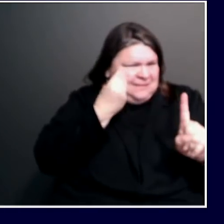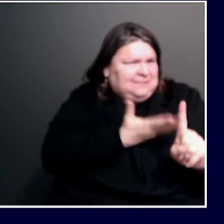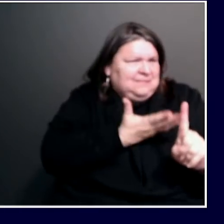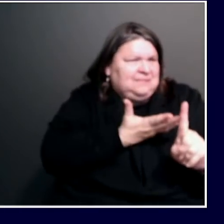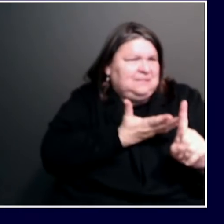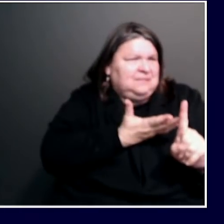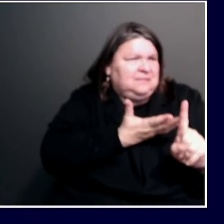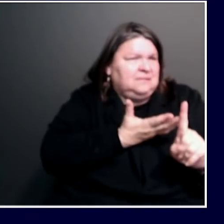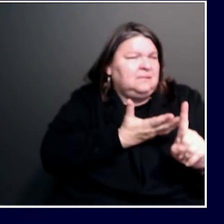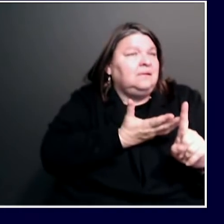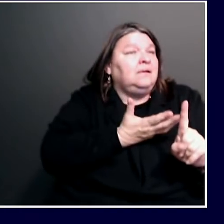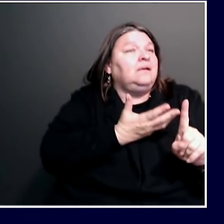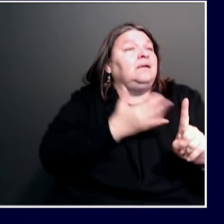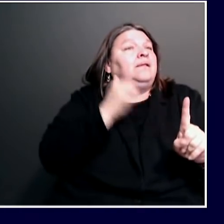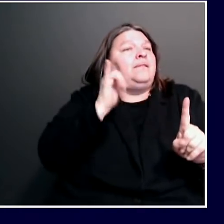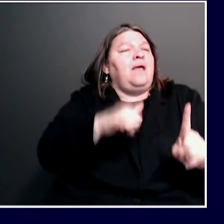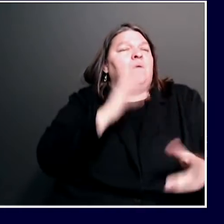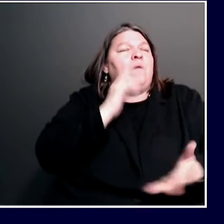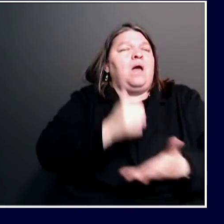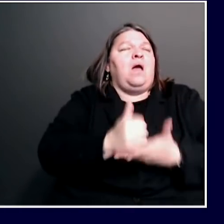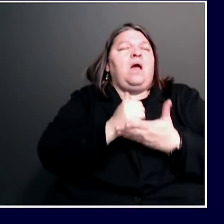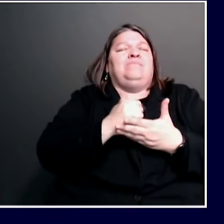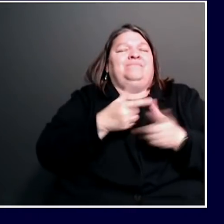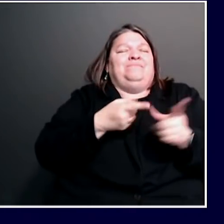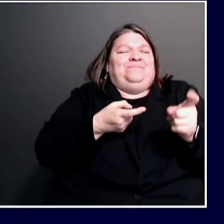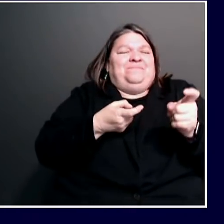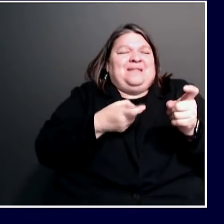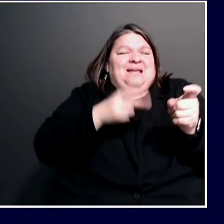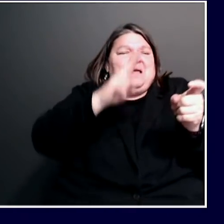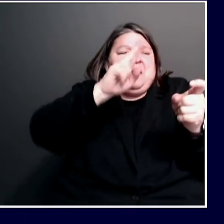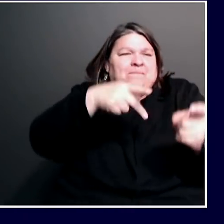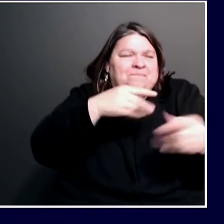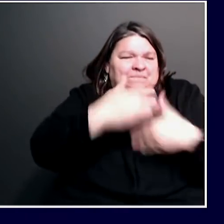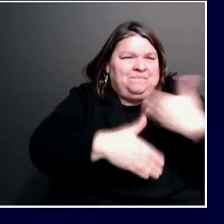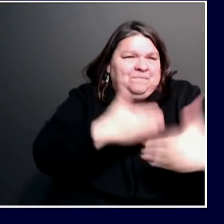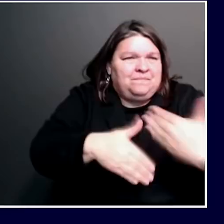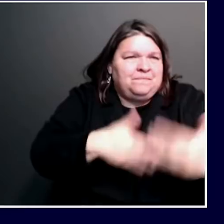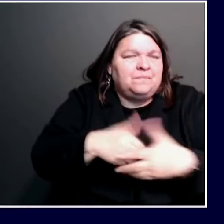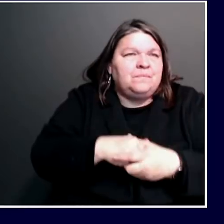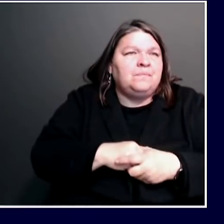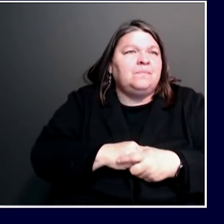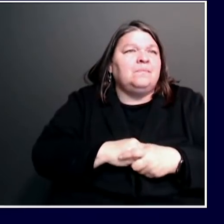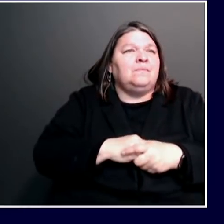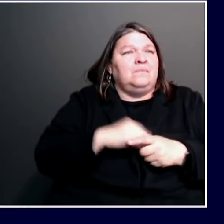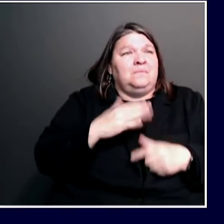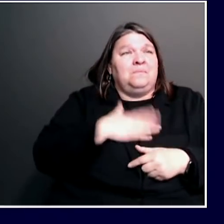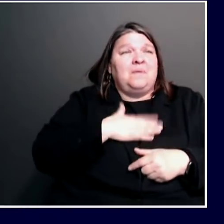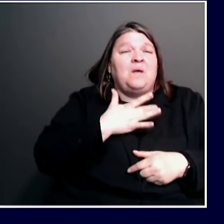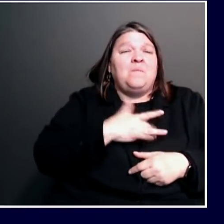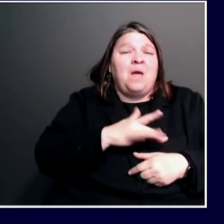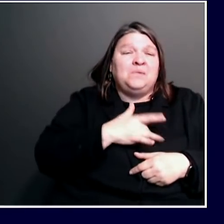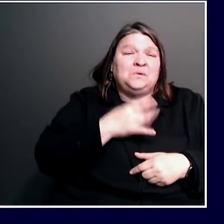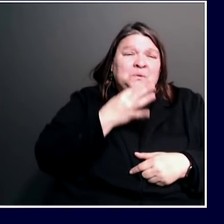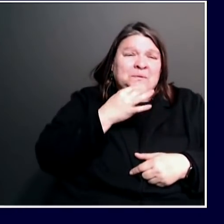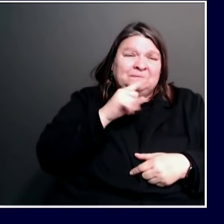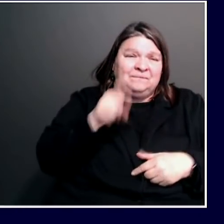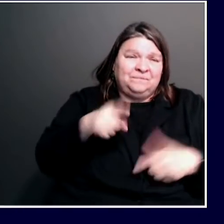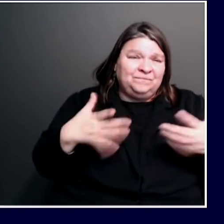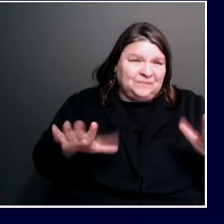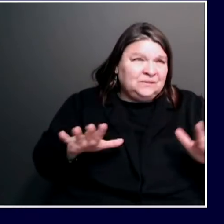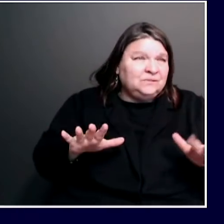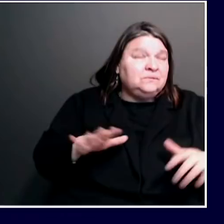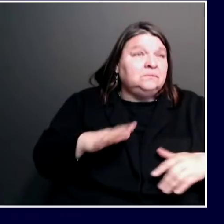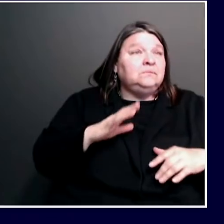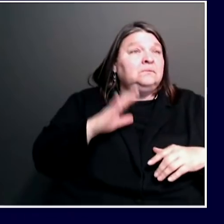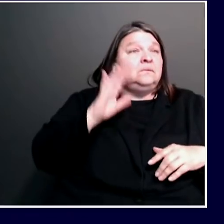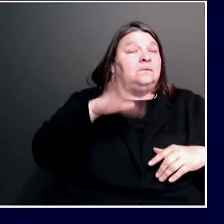Okay, sorry, I promise it won't be much more longer. So contact tracing is part of the